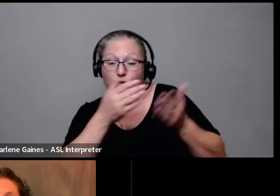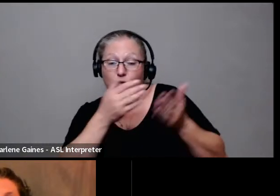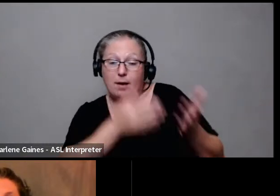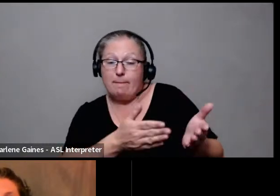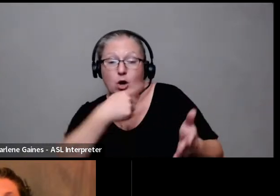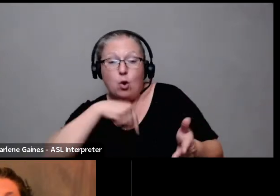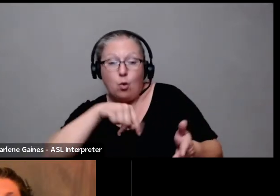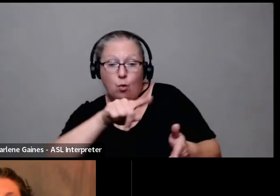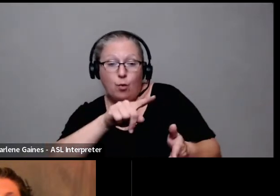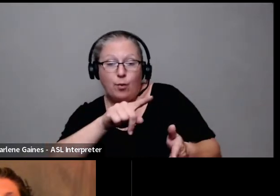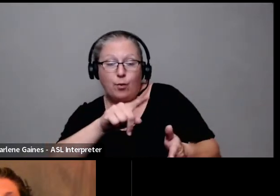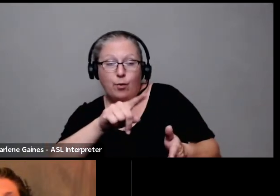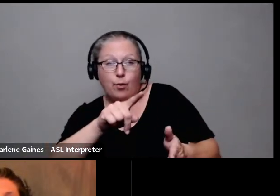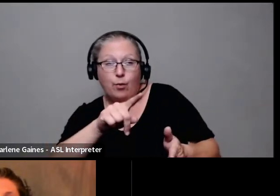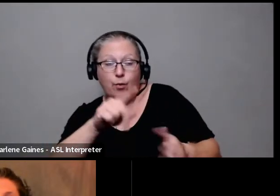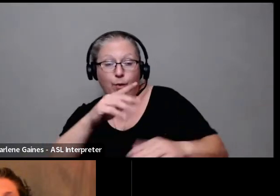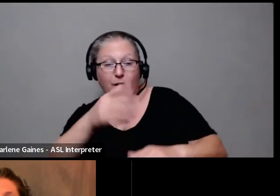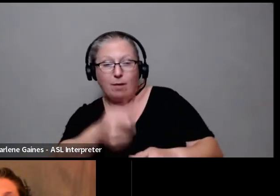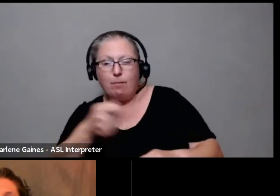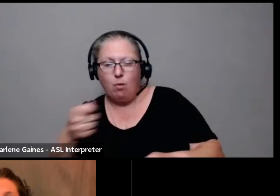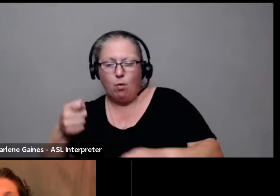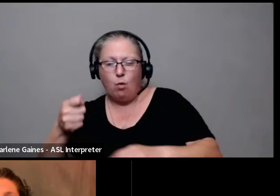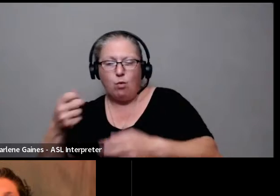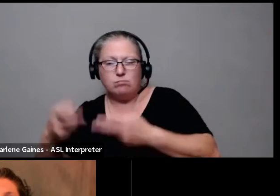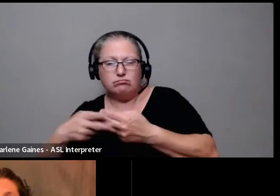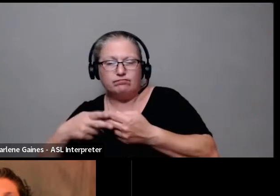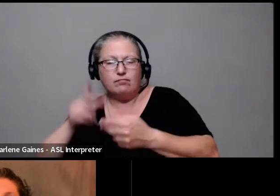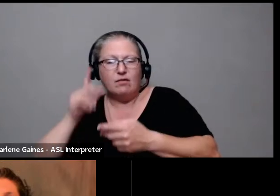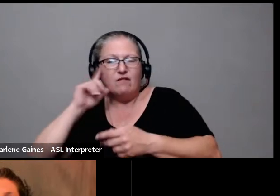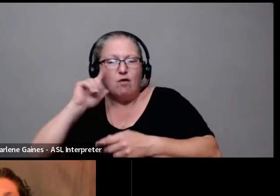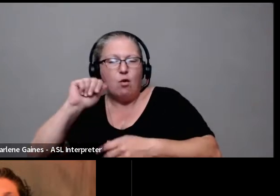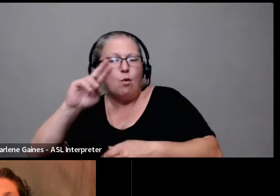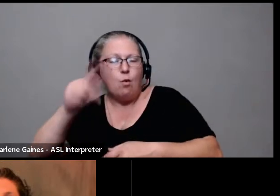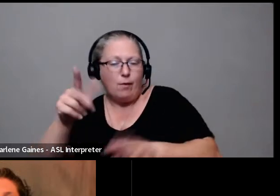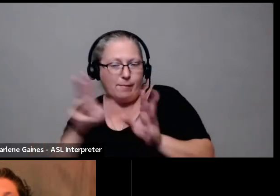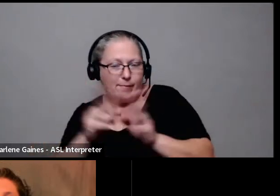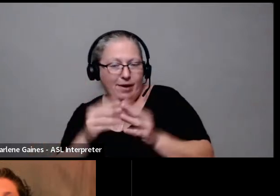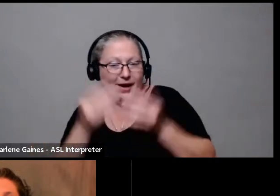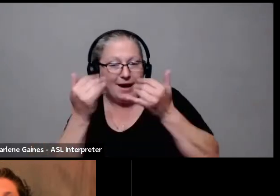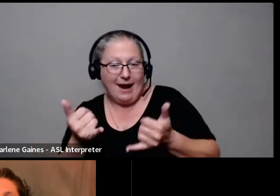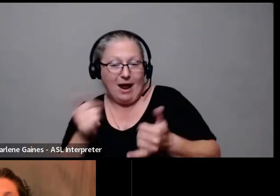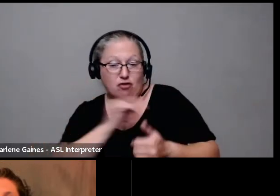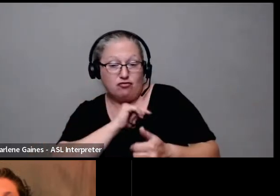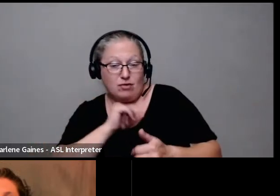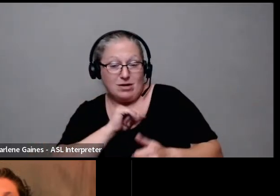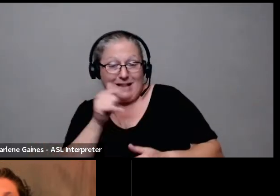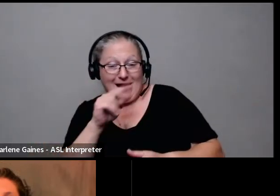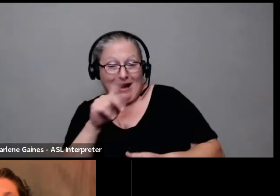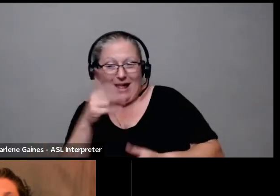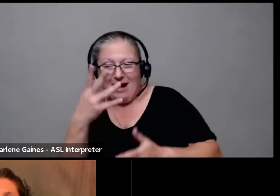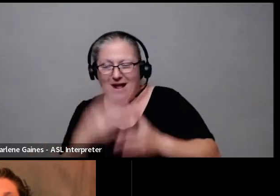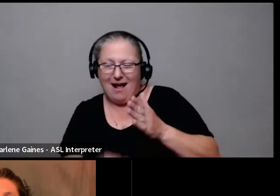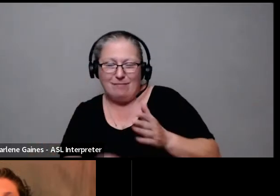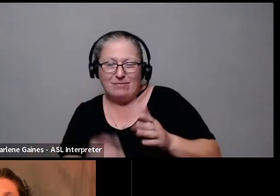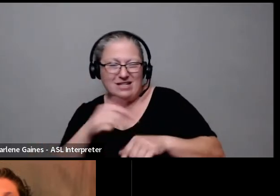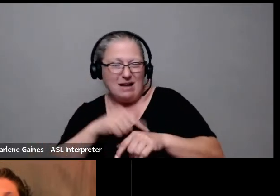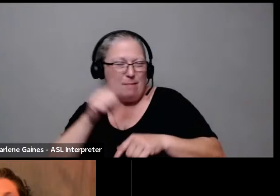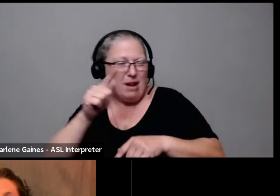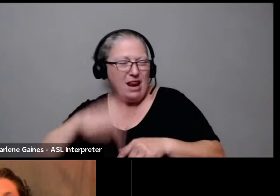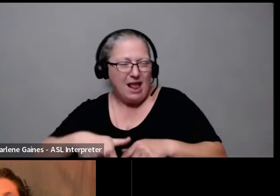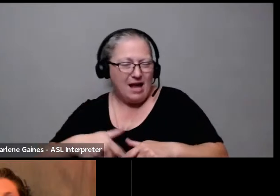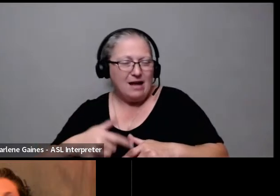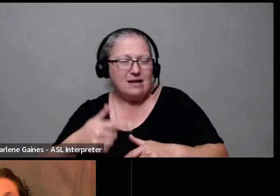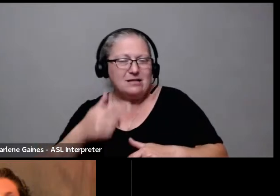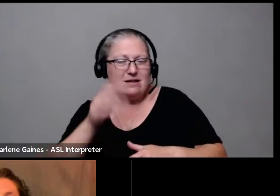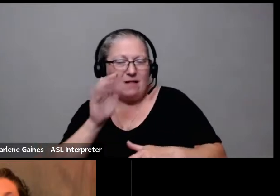that we table this item for August, now that trustee Land is absent, it's late.